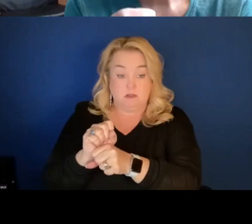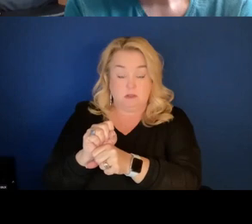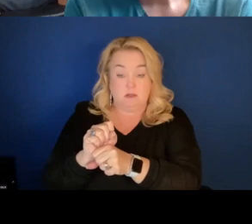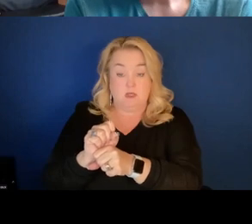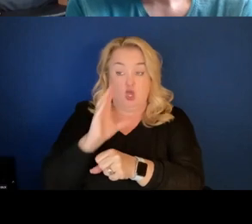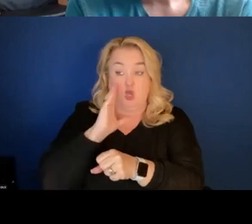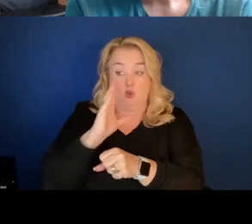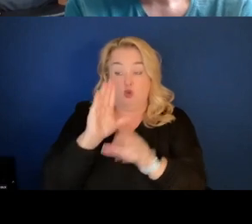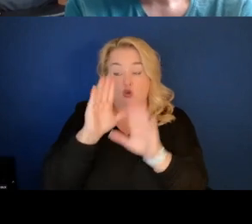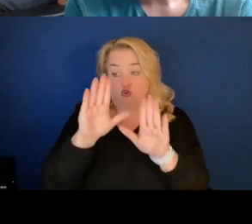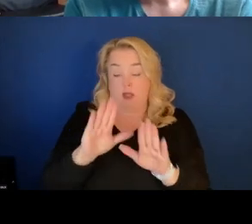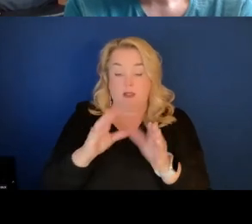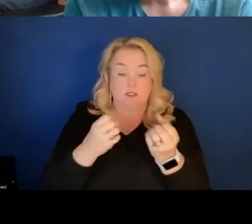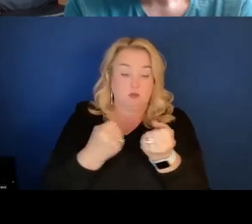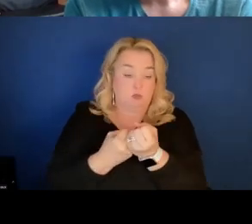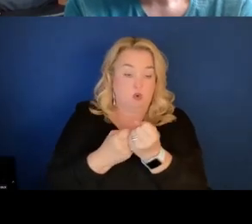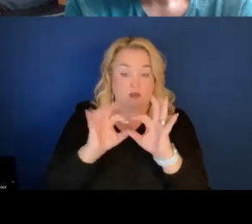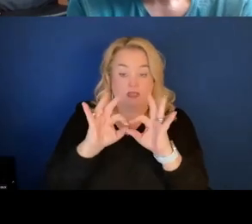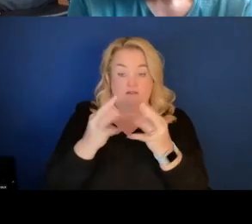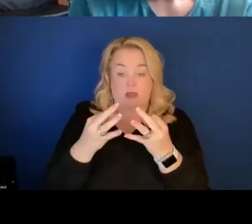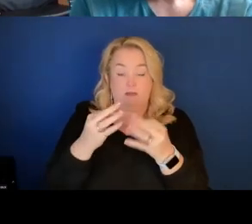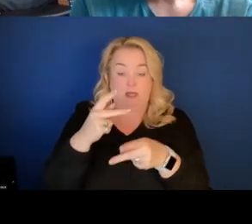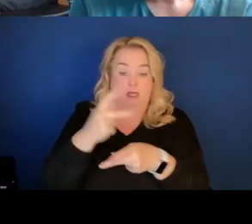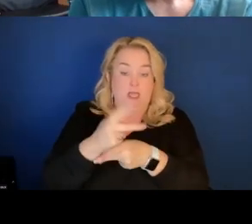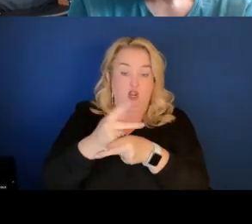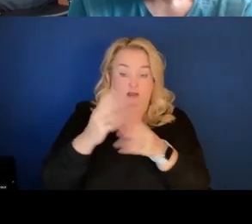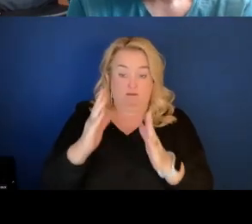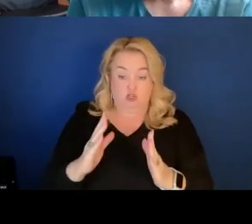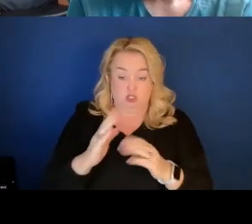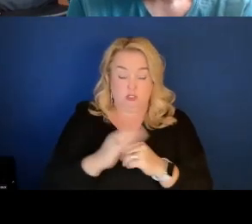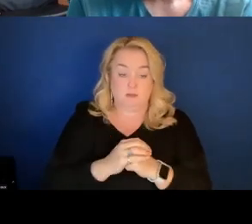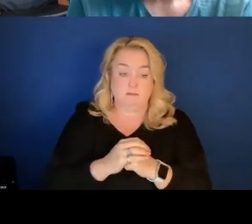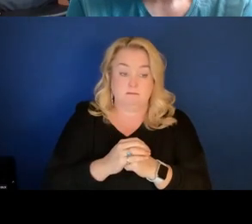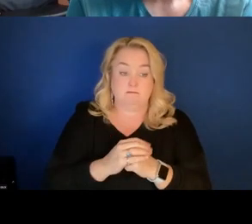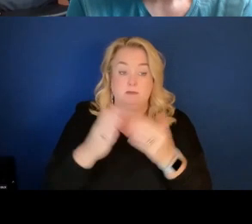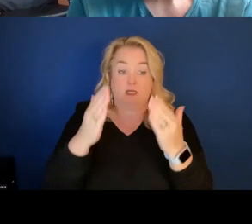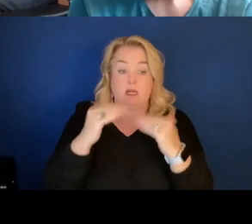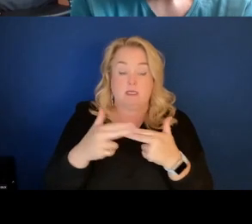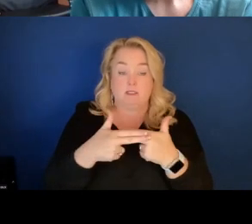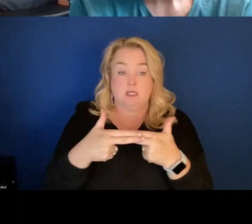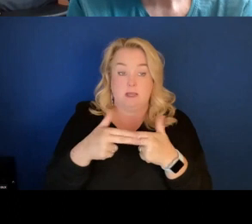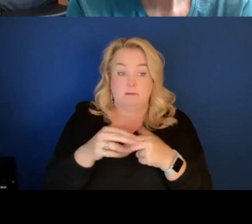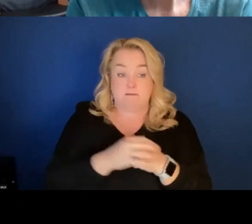would greatly support those family caregivers. Next slide, please.